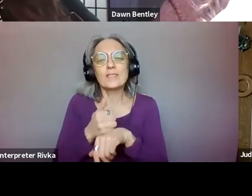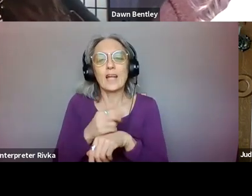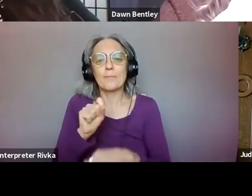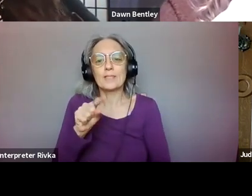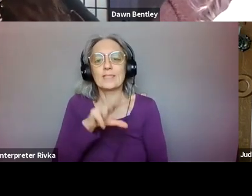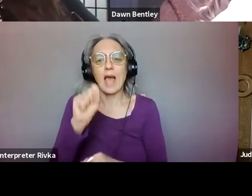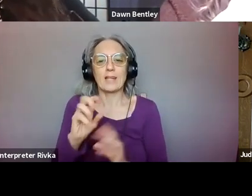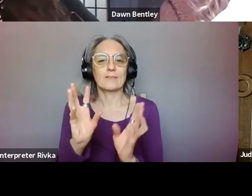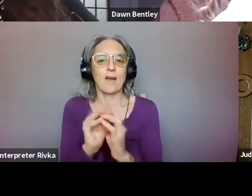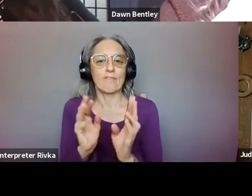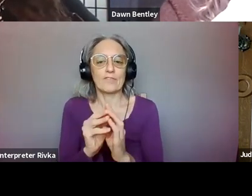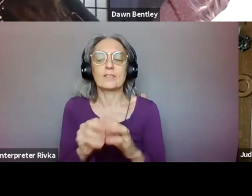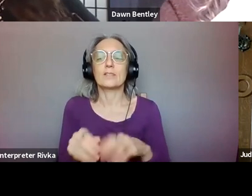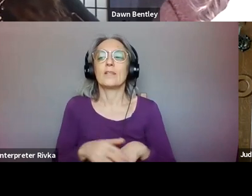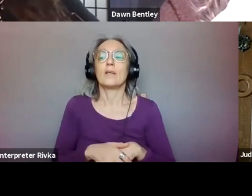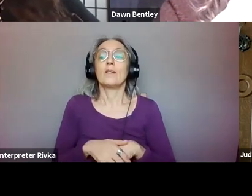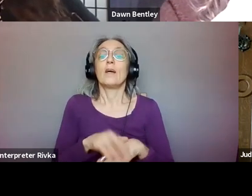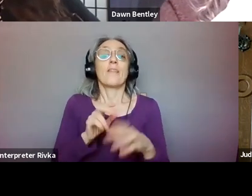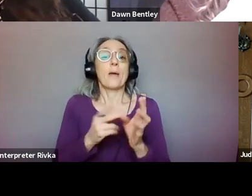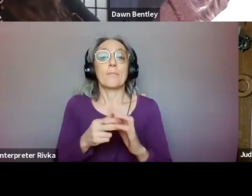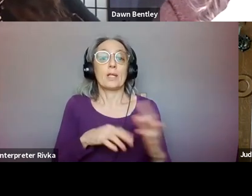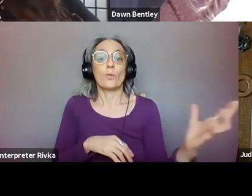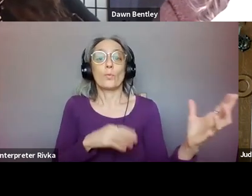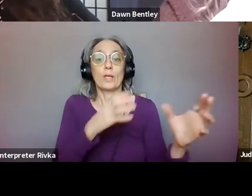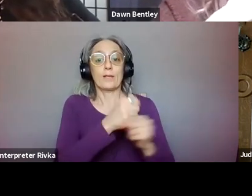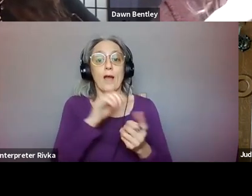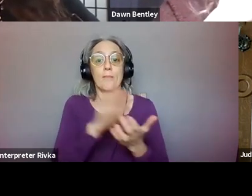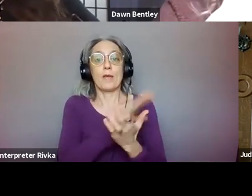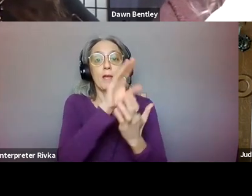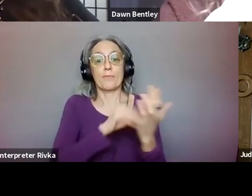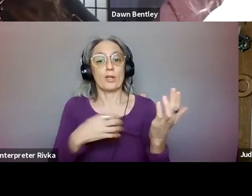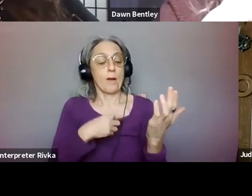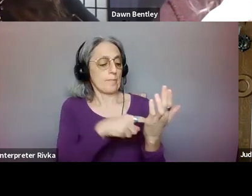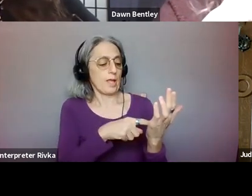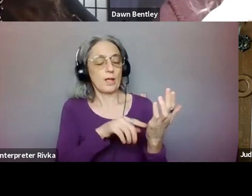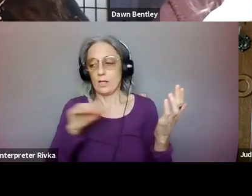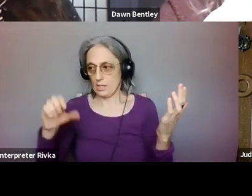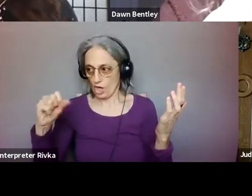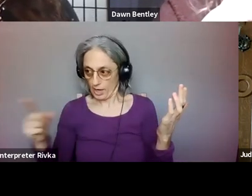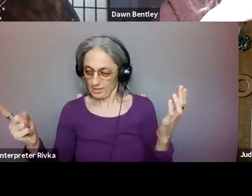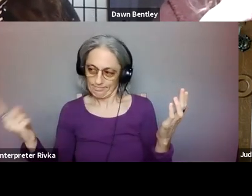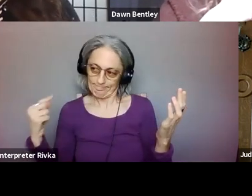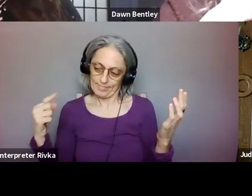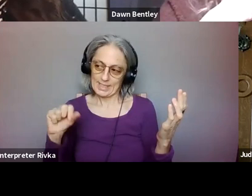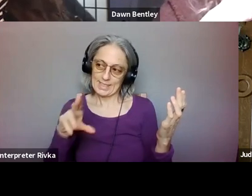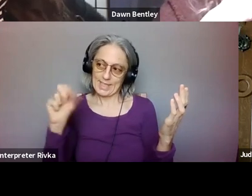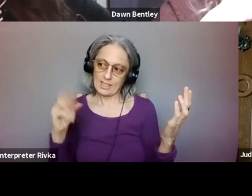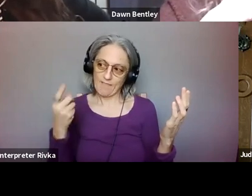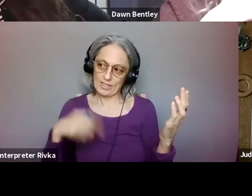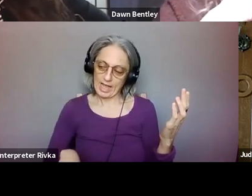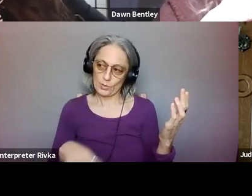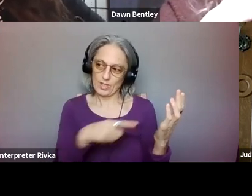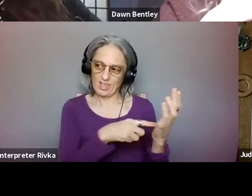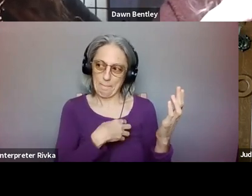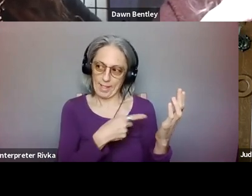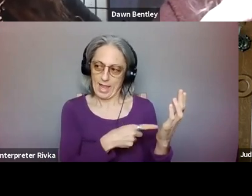guardian. We'll say, we've received a complaint. We're setting a status conference next week. You need to be here, or a Zoom call, and